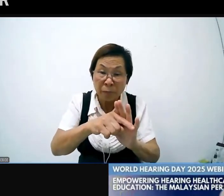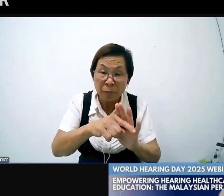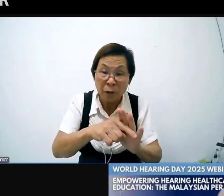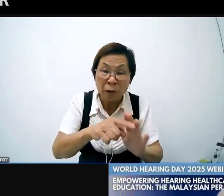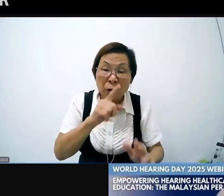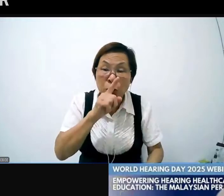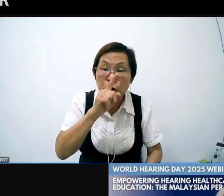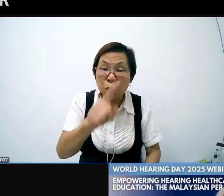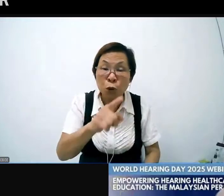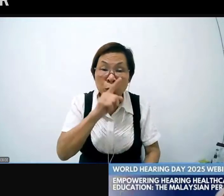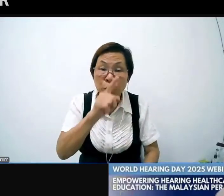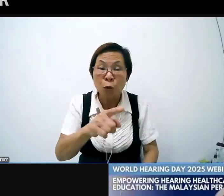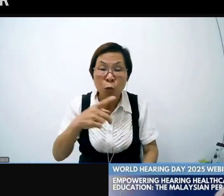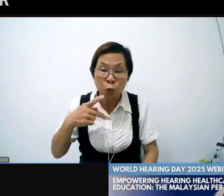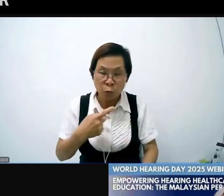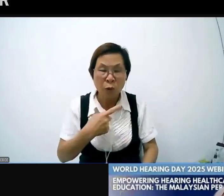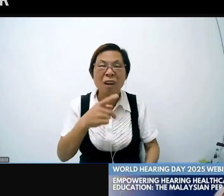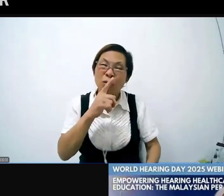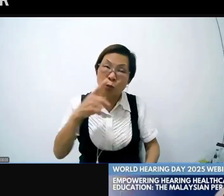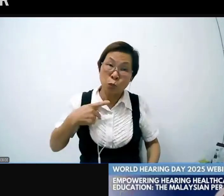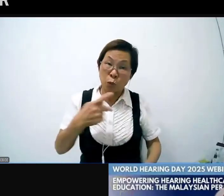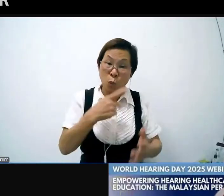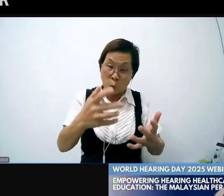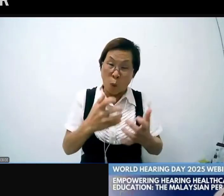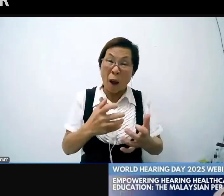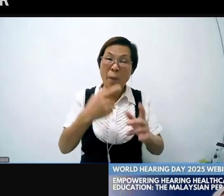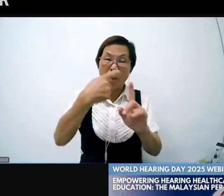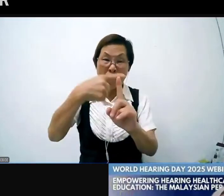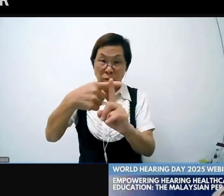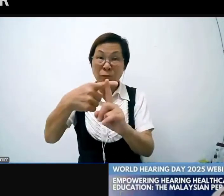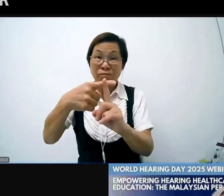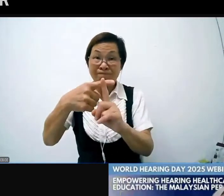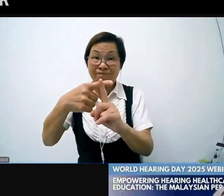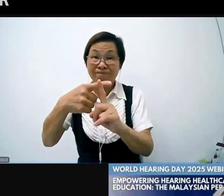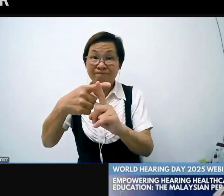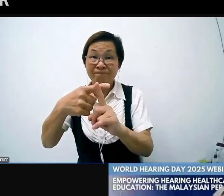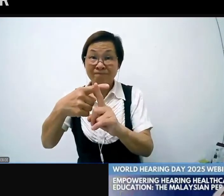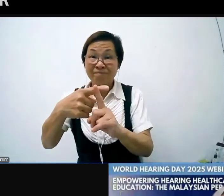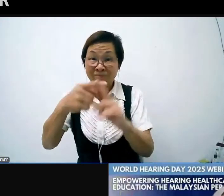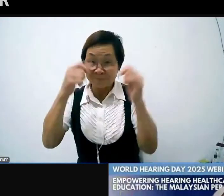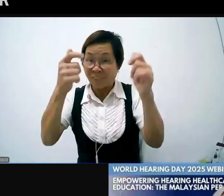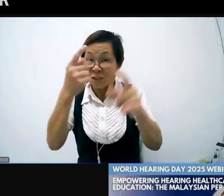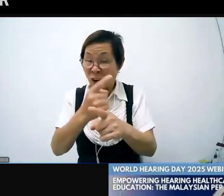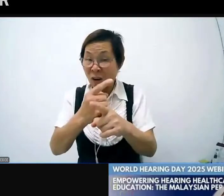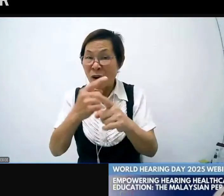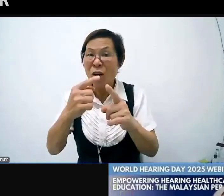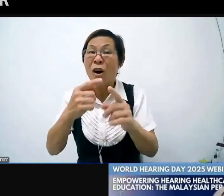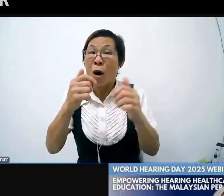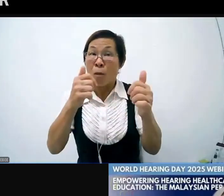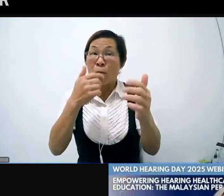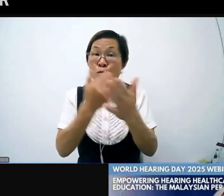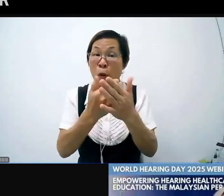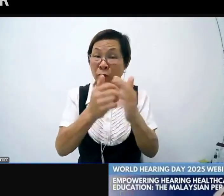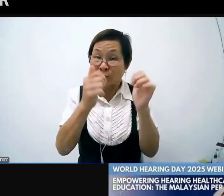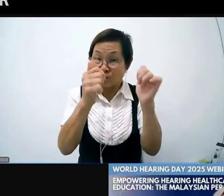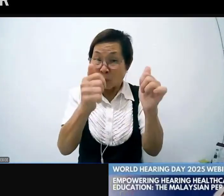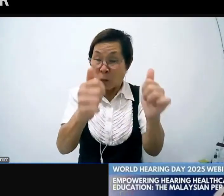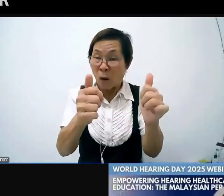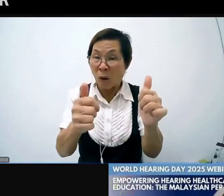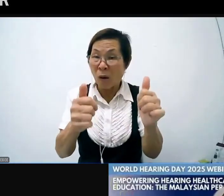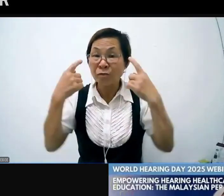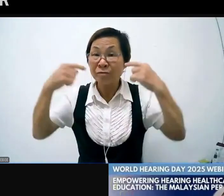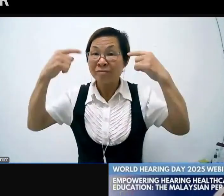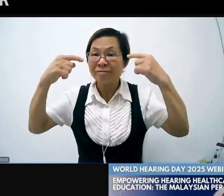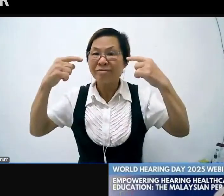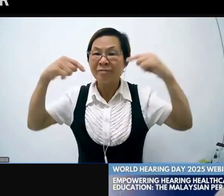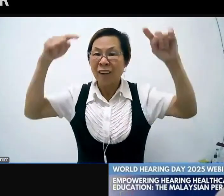we want a positive effect, kan? But is there any? It's not a negative lah. For me, we call it challenges